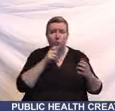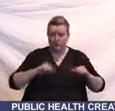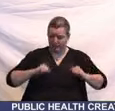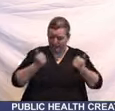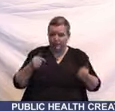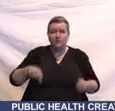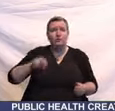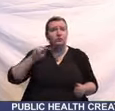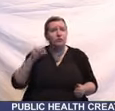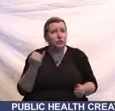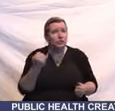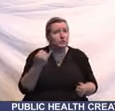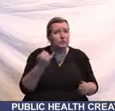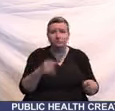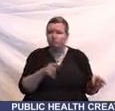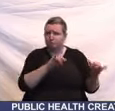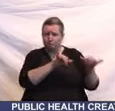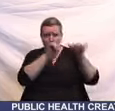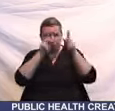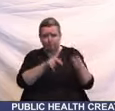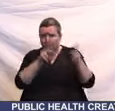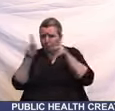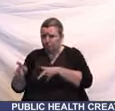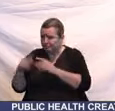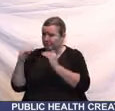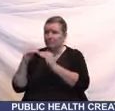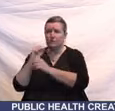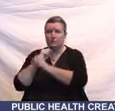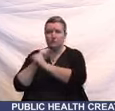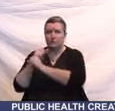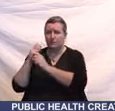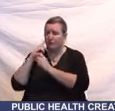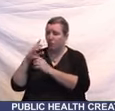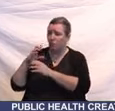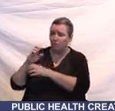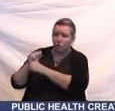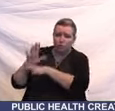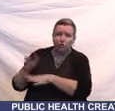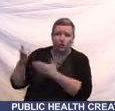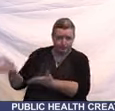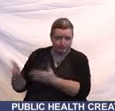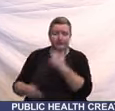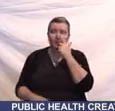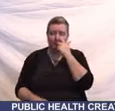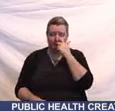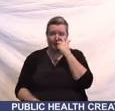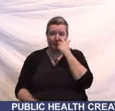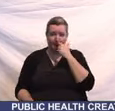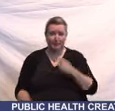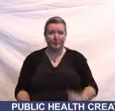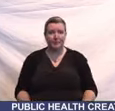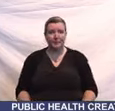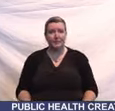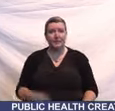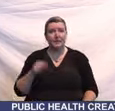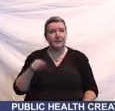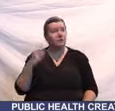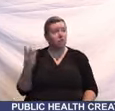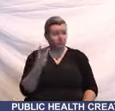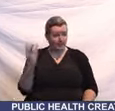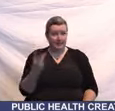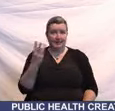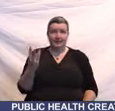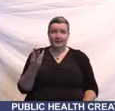focused on protecting the health of their colleagues and the people they serve. Wednesday marks, Judy, it's hard to